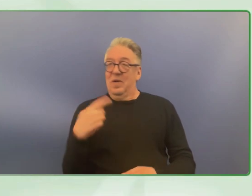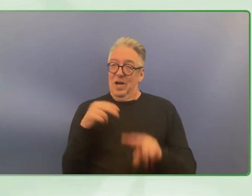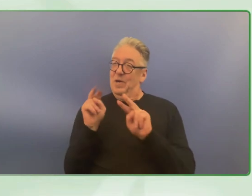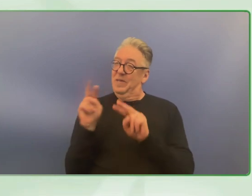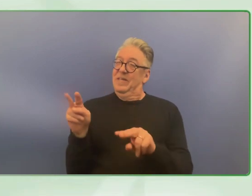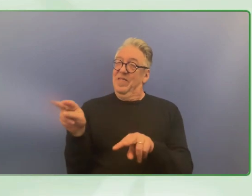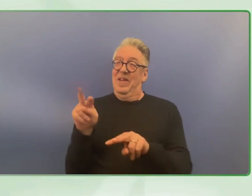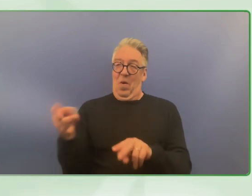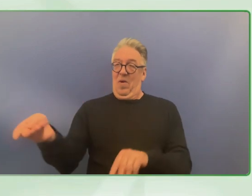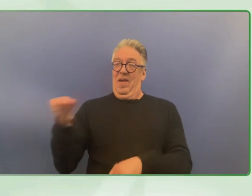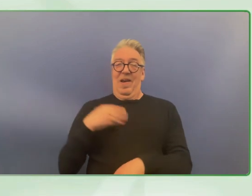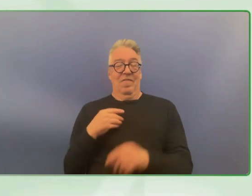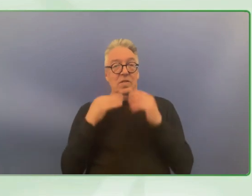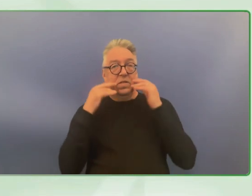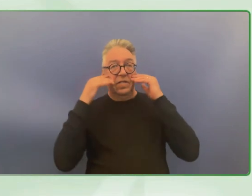tears.